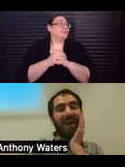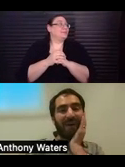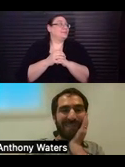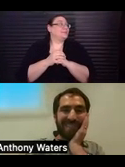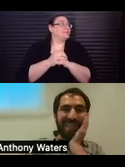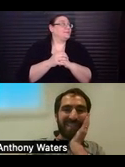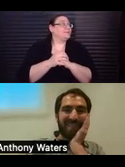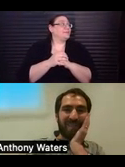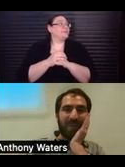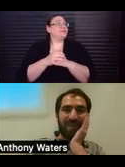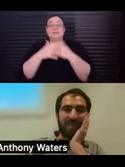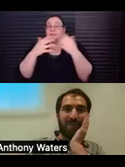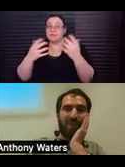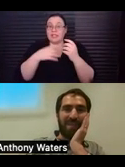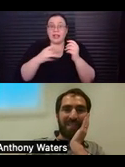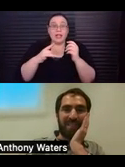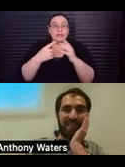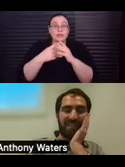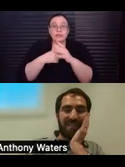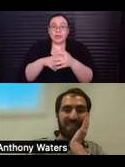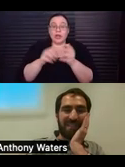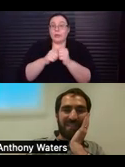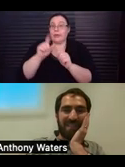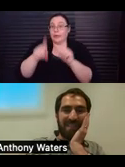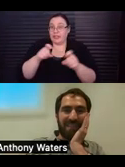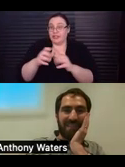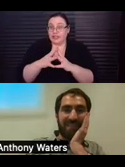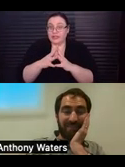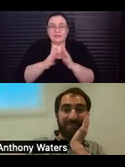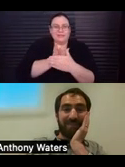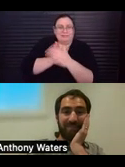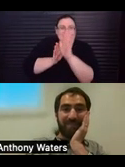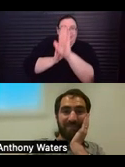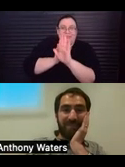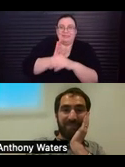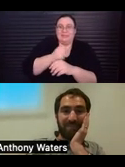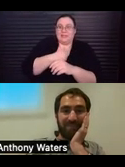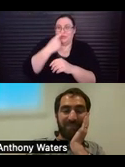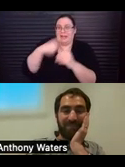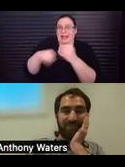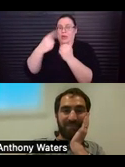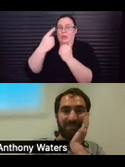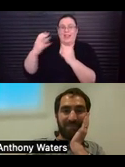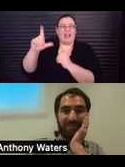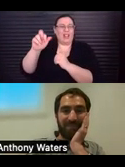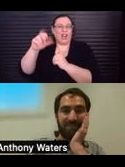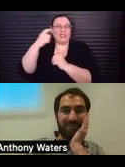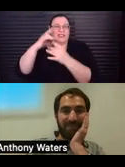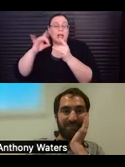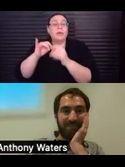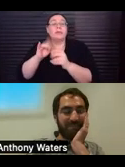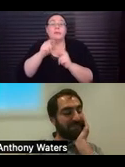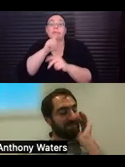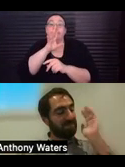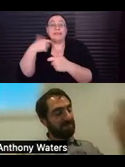So I always like to start with some questions. Sorry, I just want to add one quick thing for Spanish speakers.